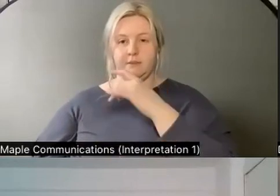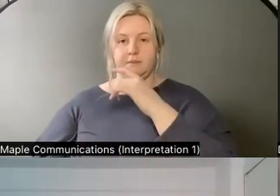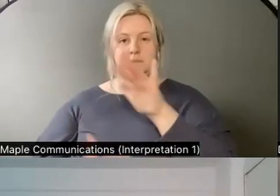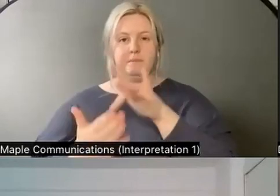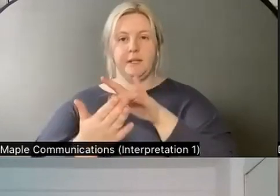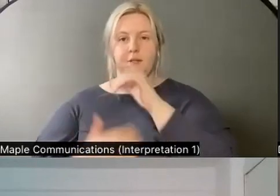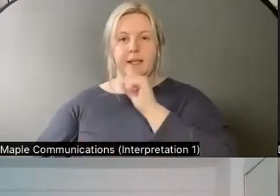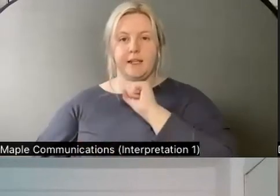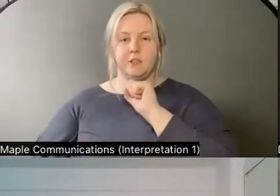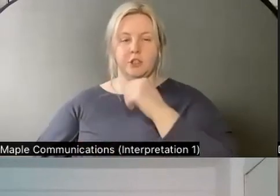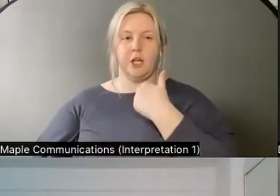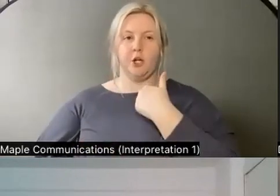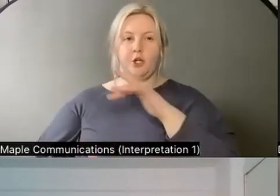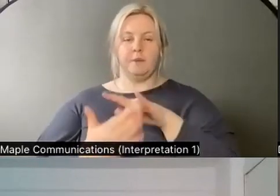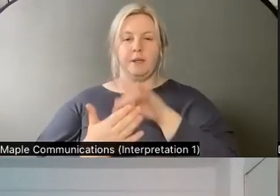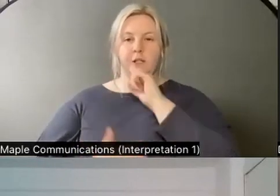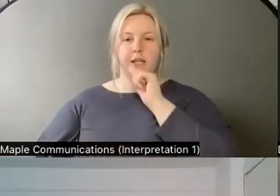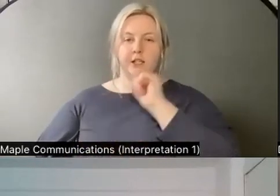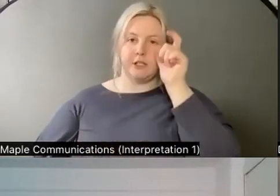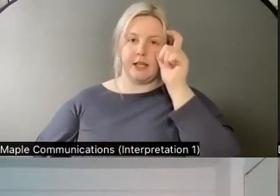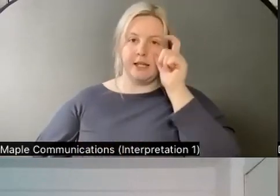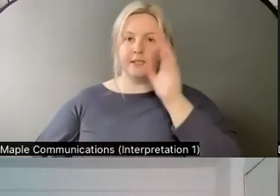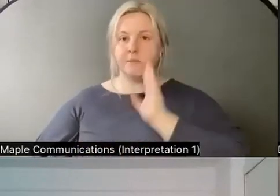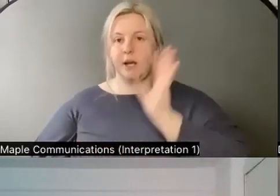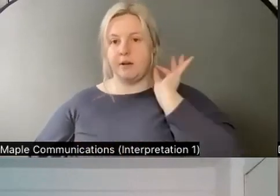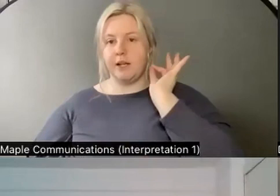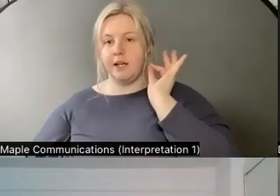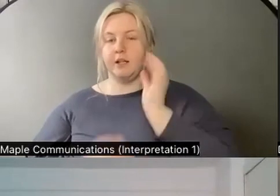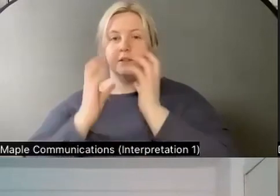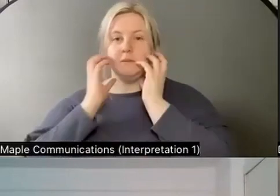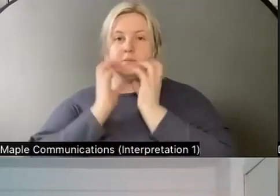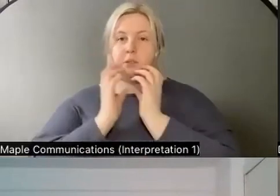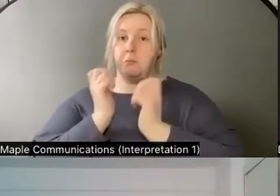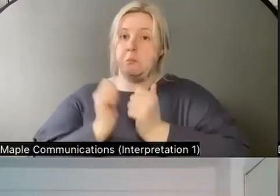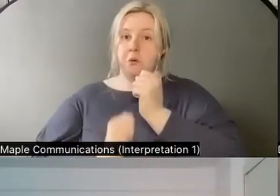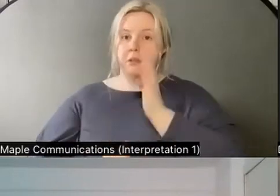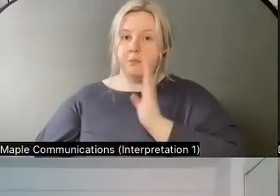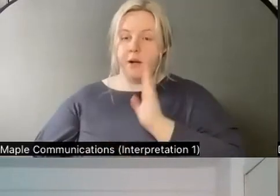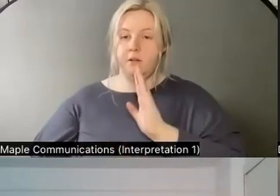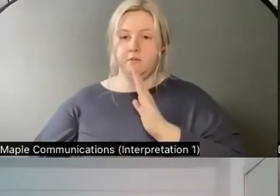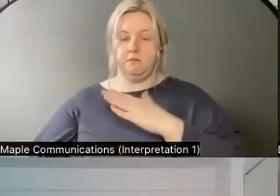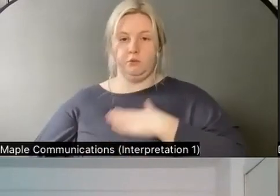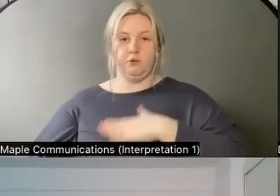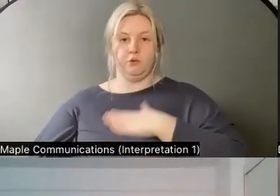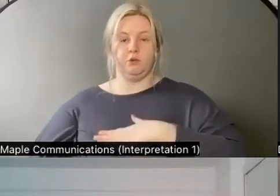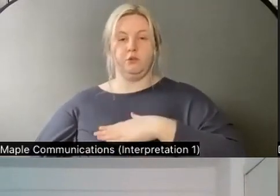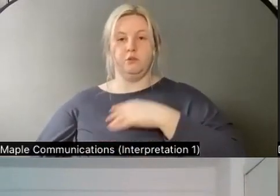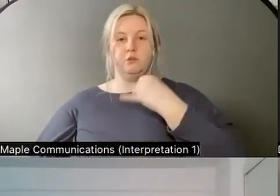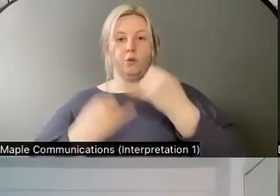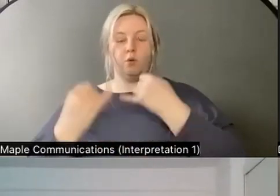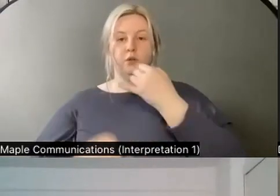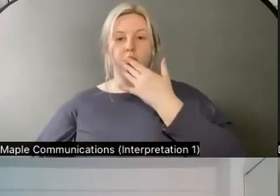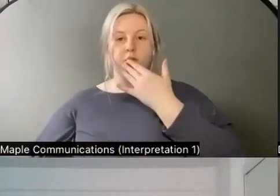glasses with brown hair and a still mostly brown beard and an orange t-shirt in front of a fairly dull